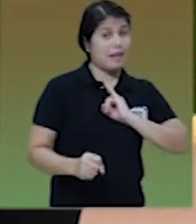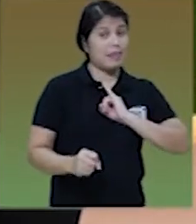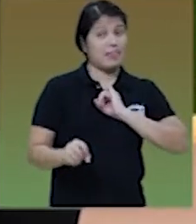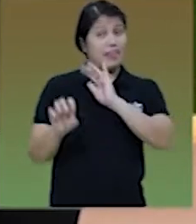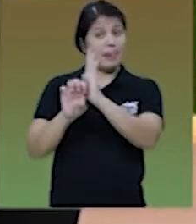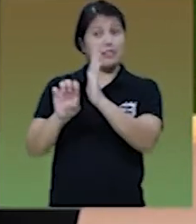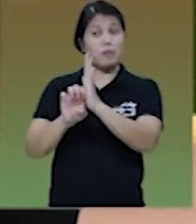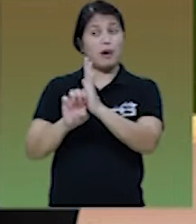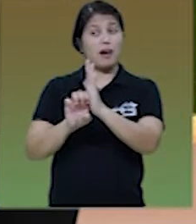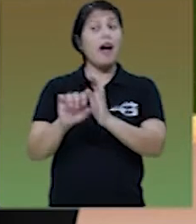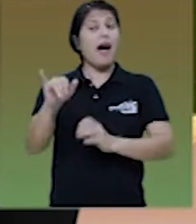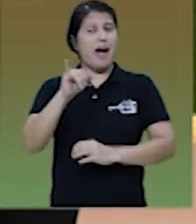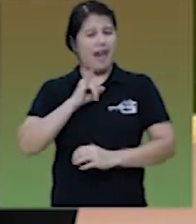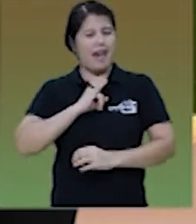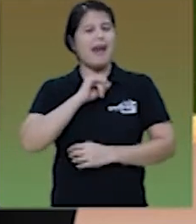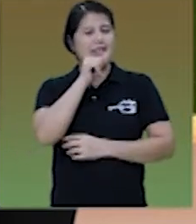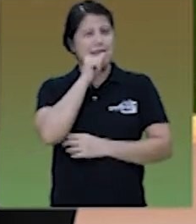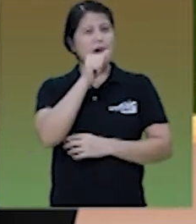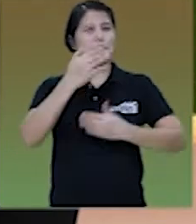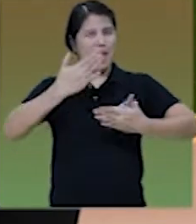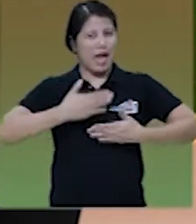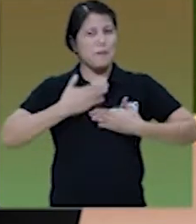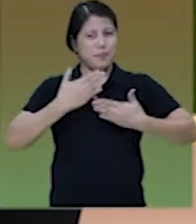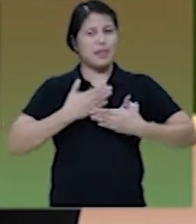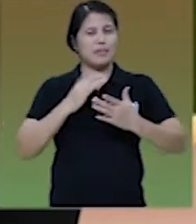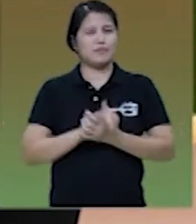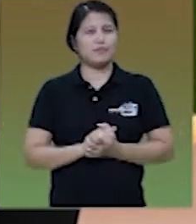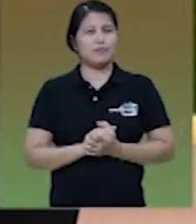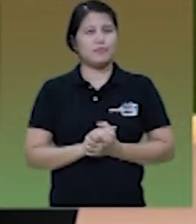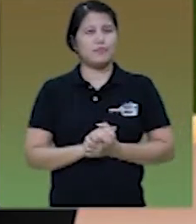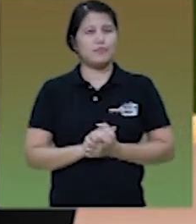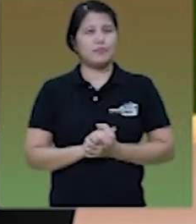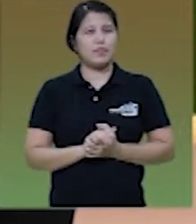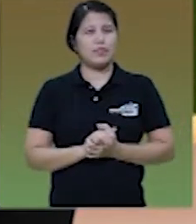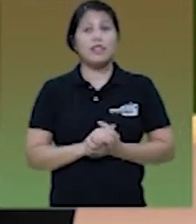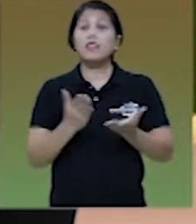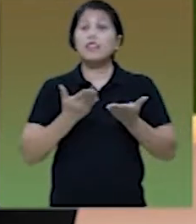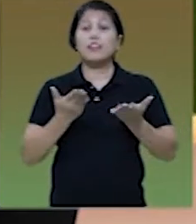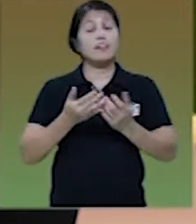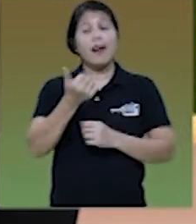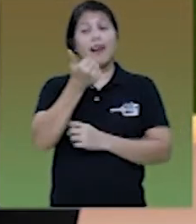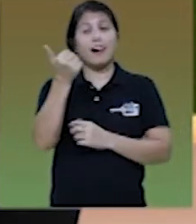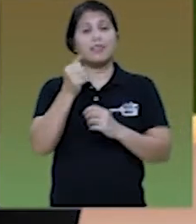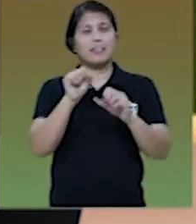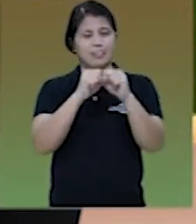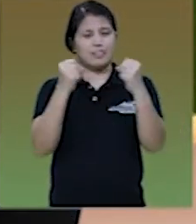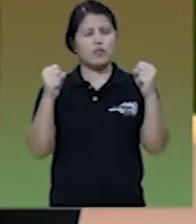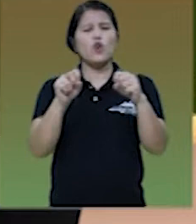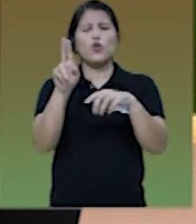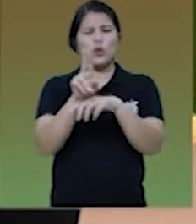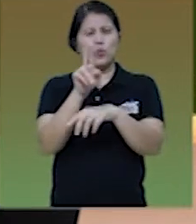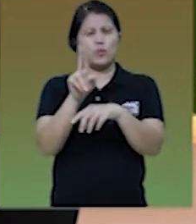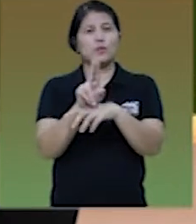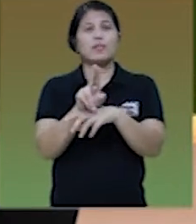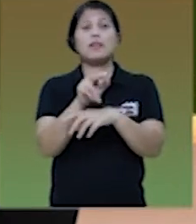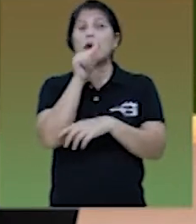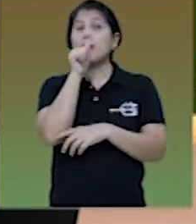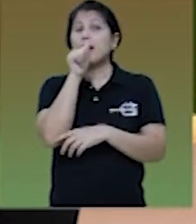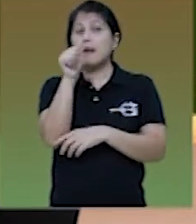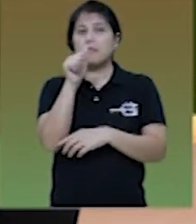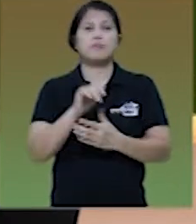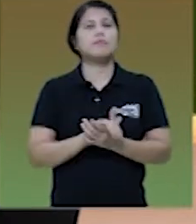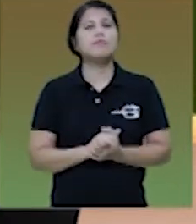example, I am happy. Here are the other sentences that use am.